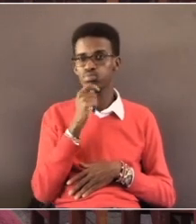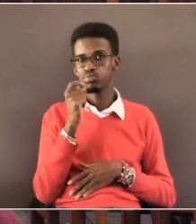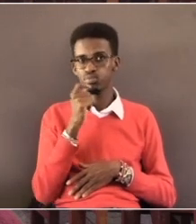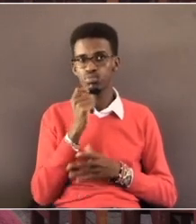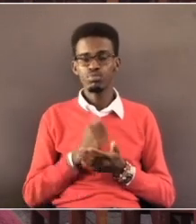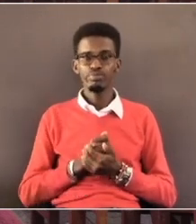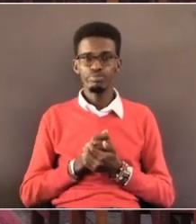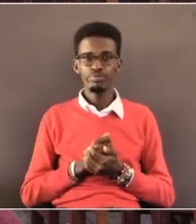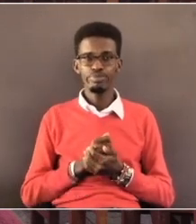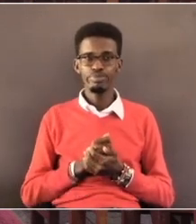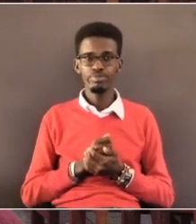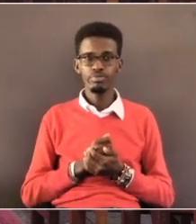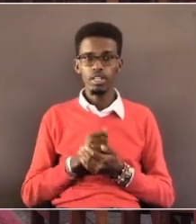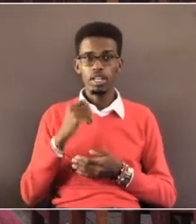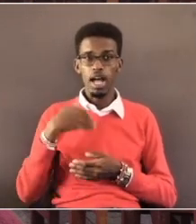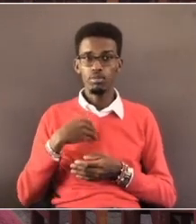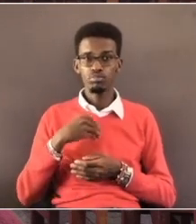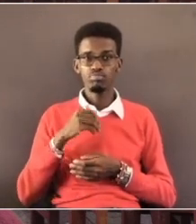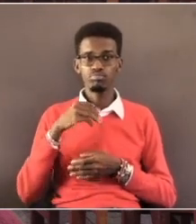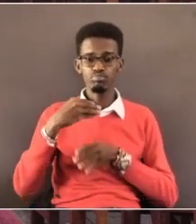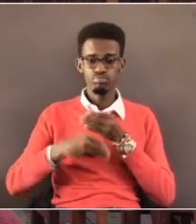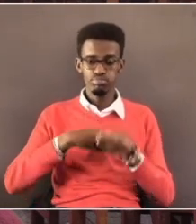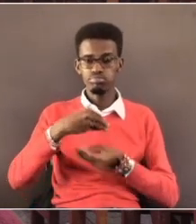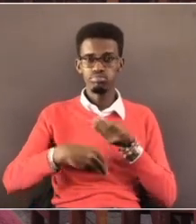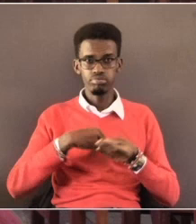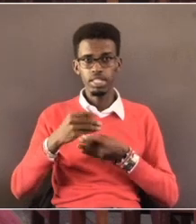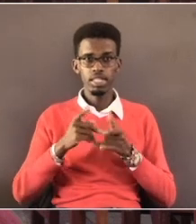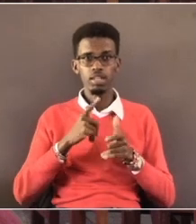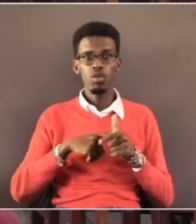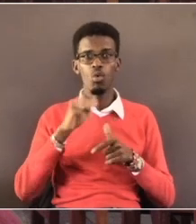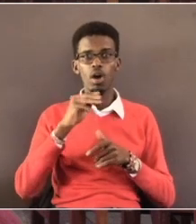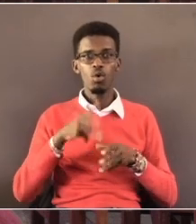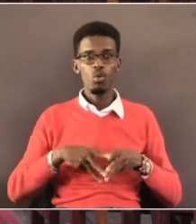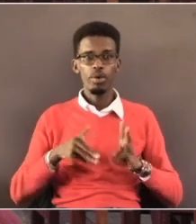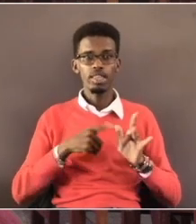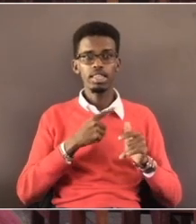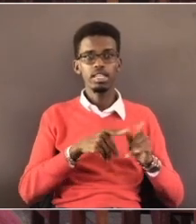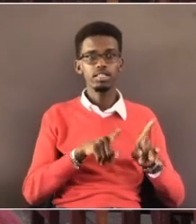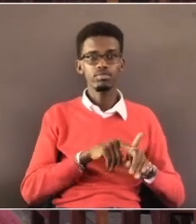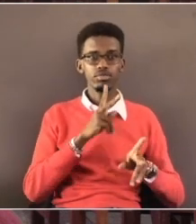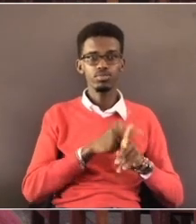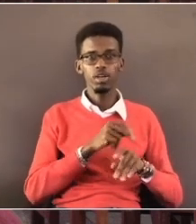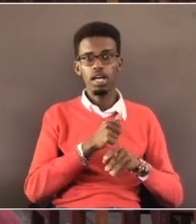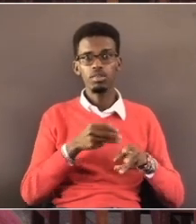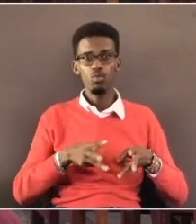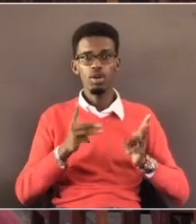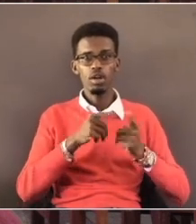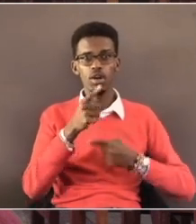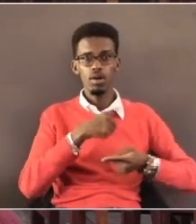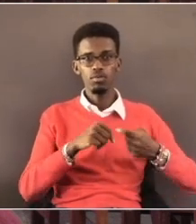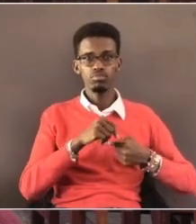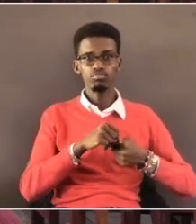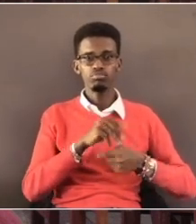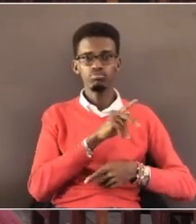yake. If it is about tissue being placed and rolling in one way, and yet them they put it the other way when it comes to the toilet